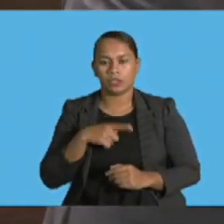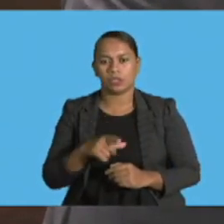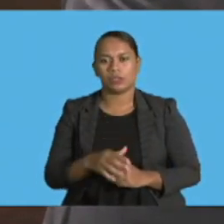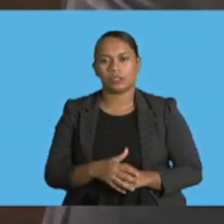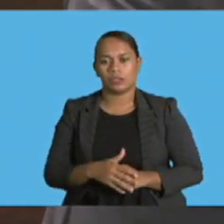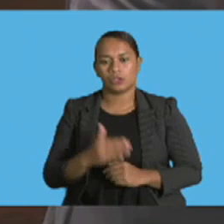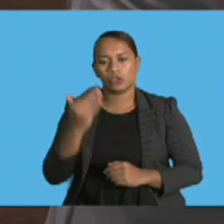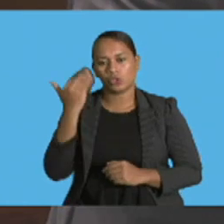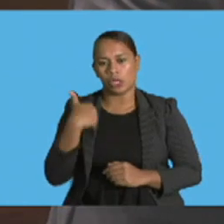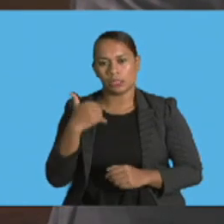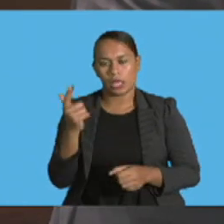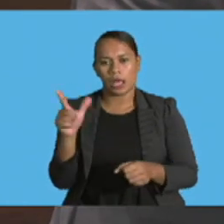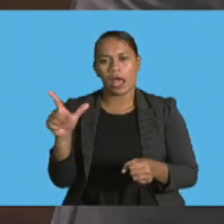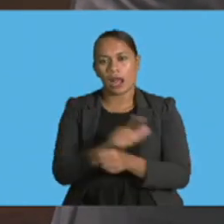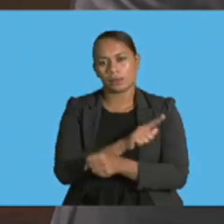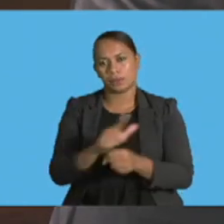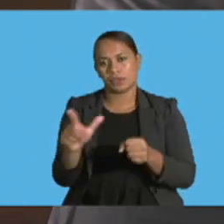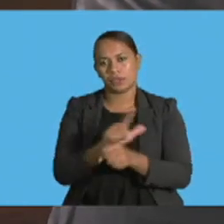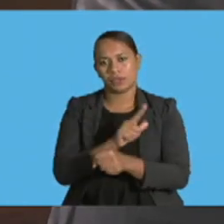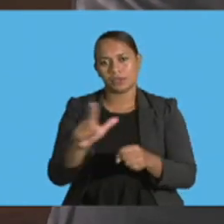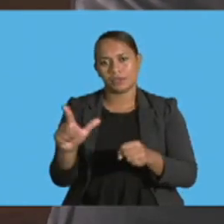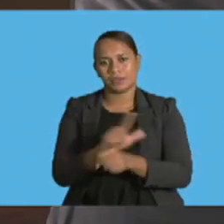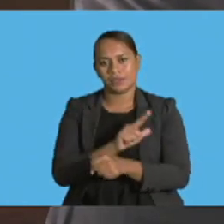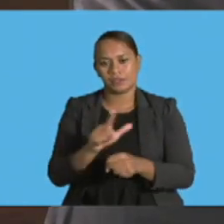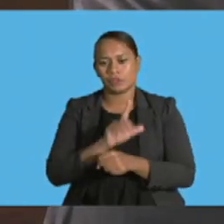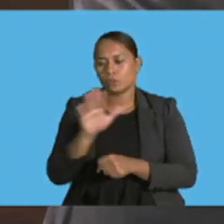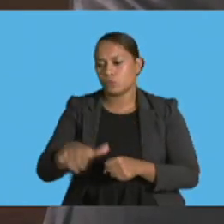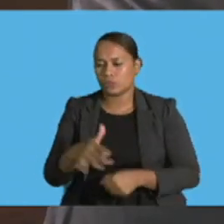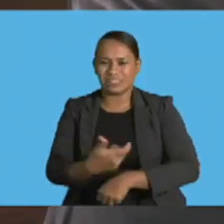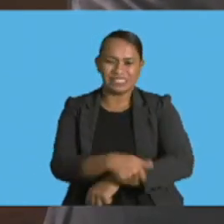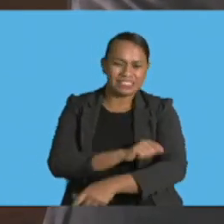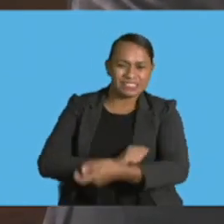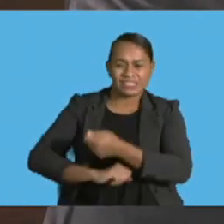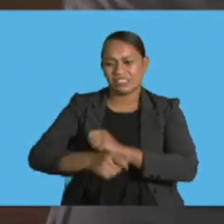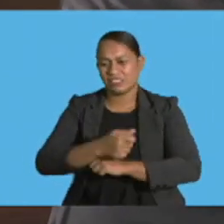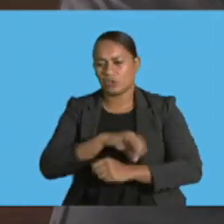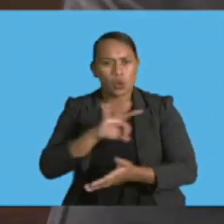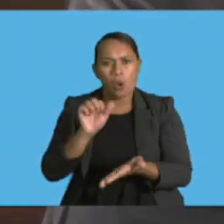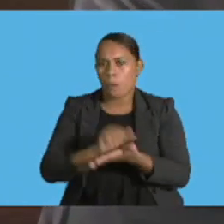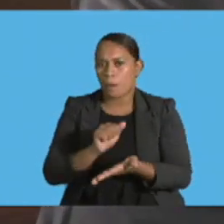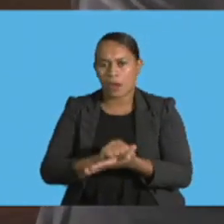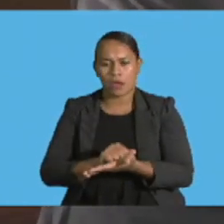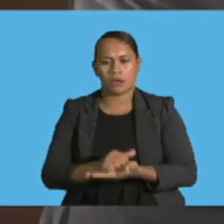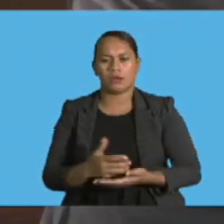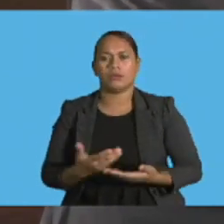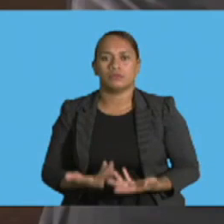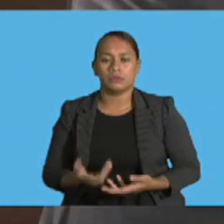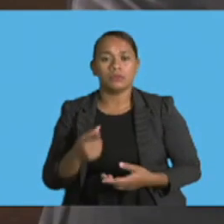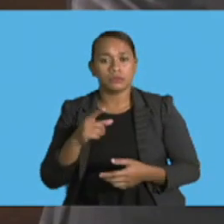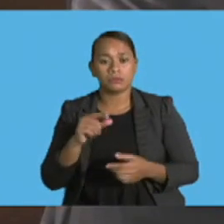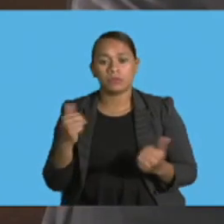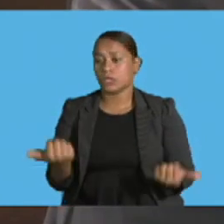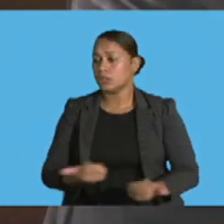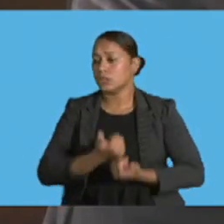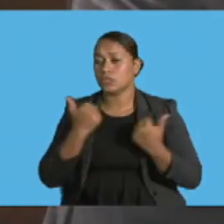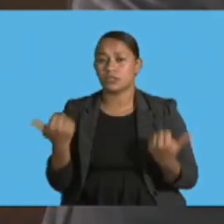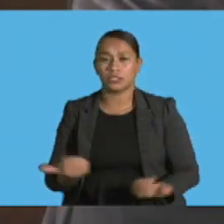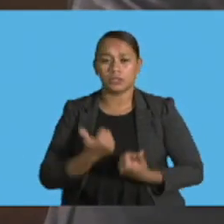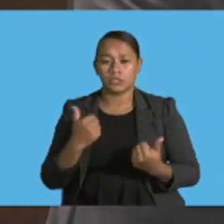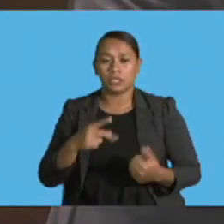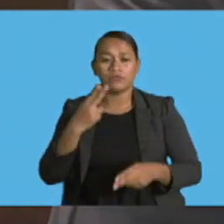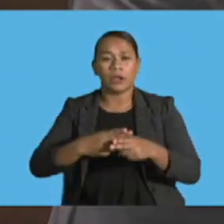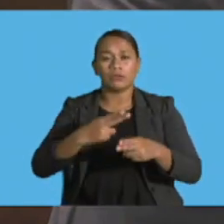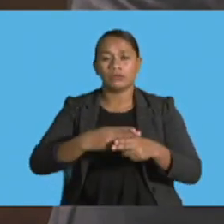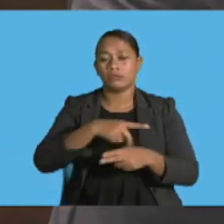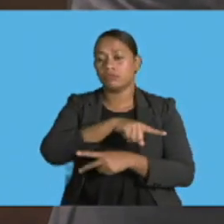labor, poor harvesting efforts, and the abandonment of farms, all issues